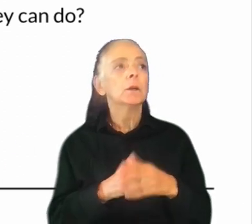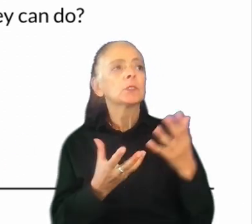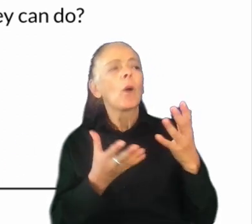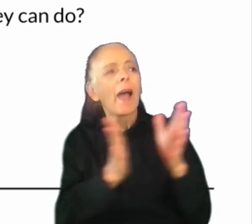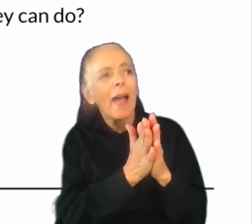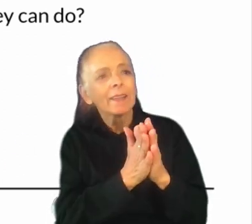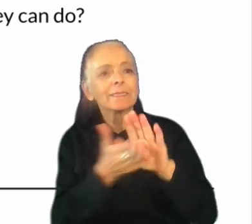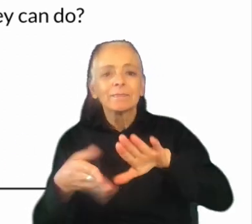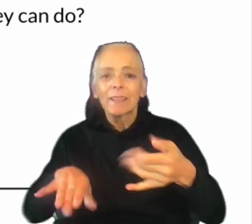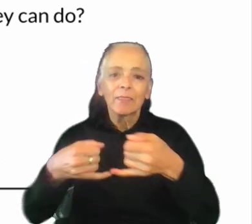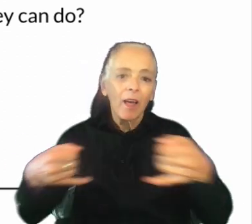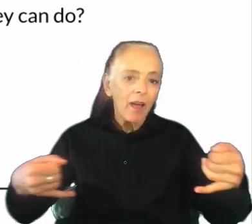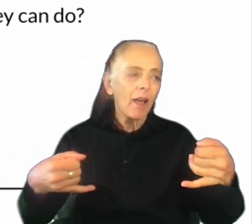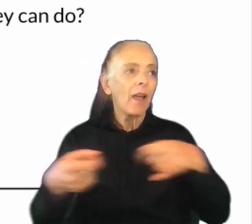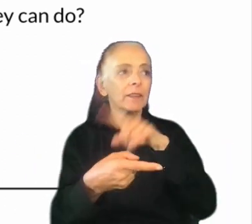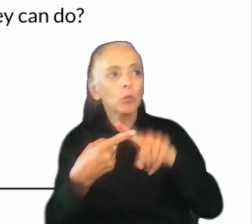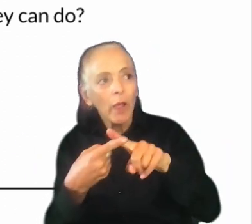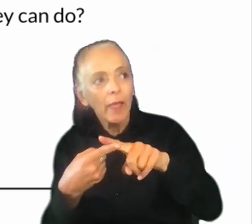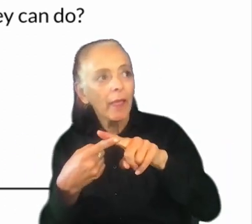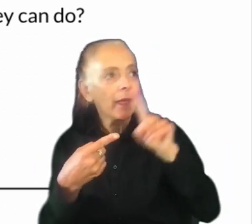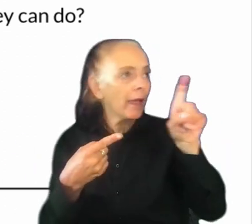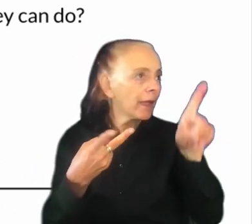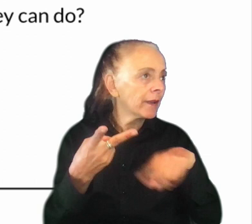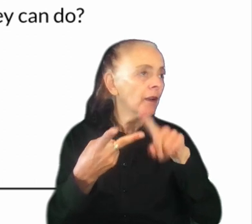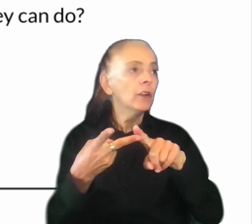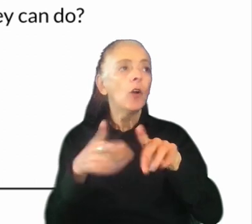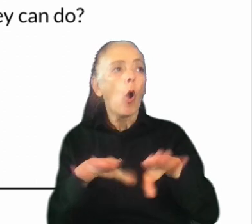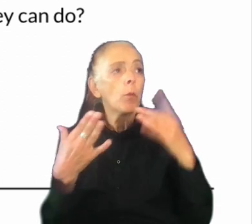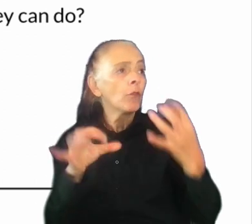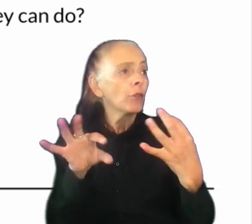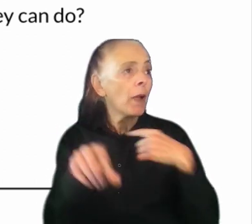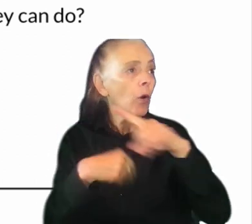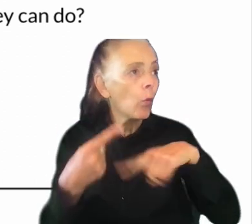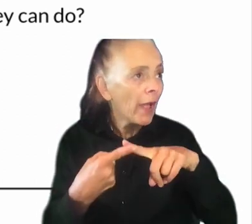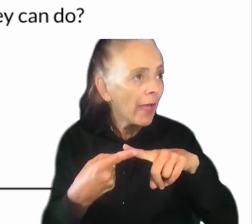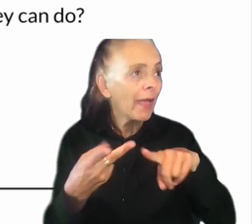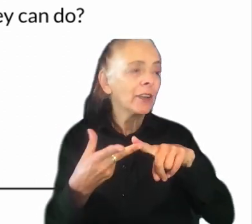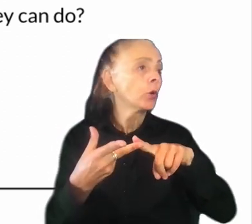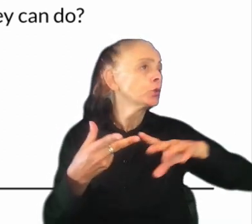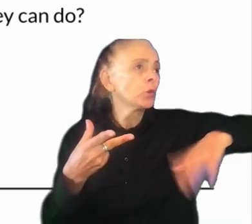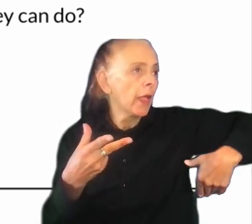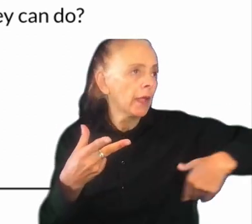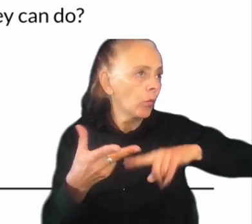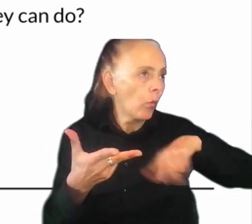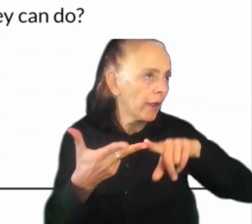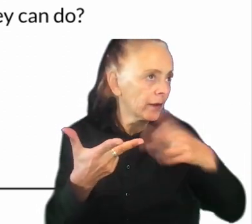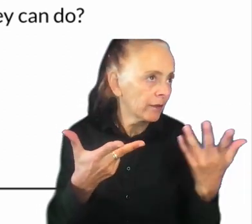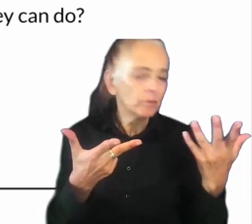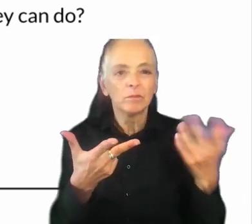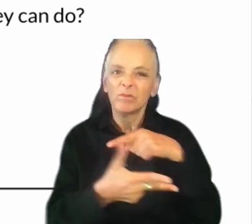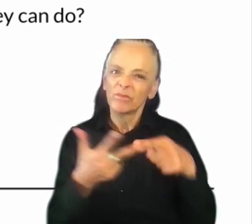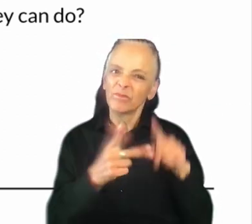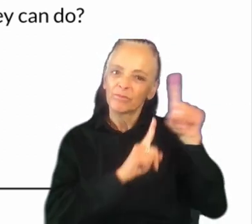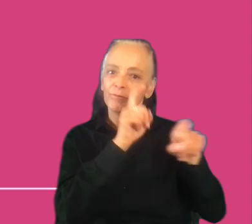the deadlines that they have hanging over them when are they open to feedback when is it too late to tell them problems with their game